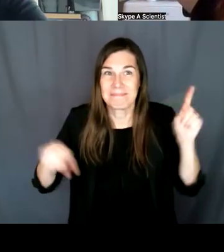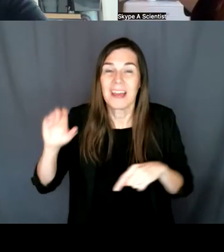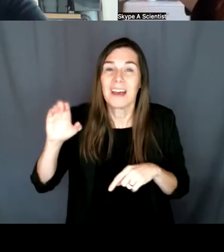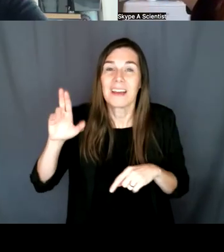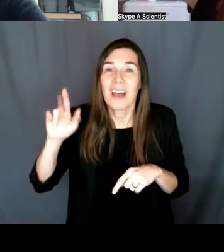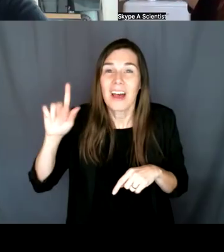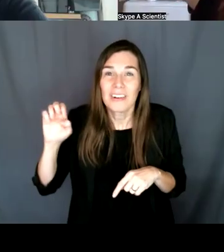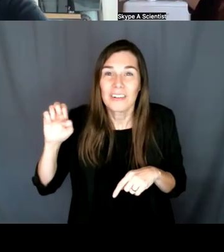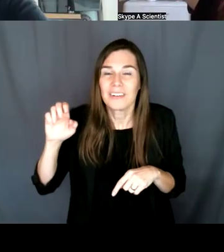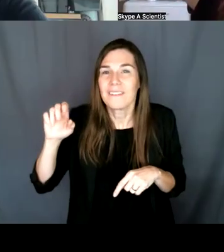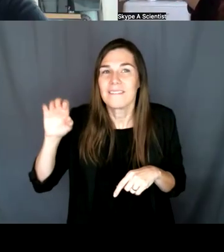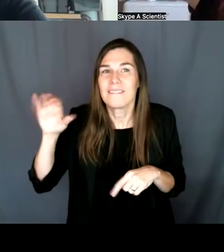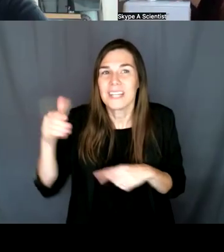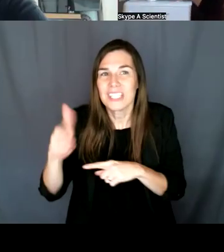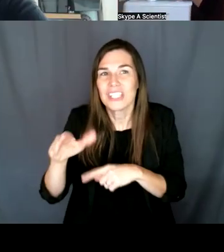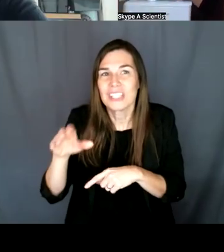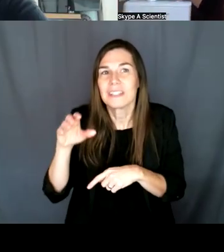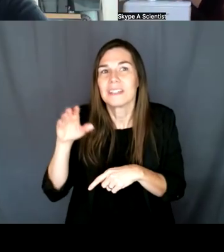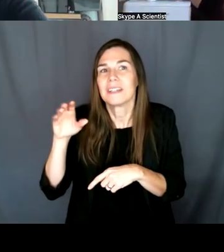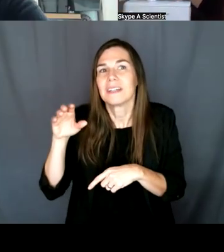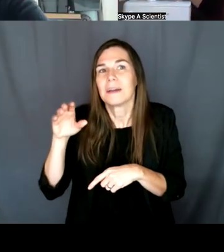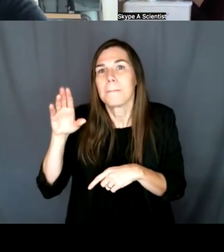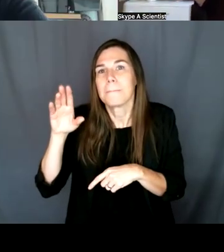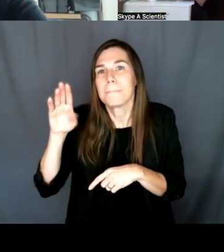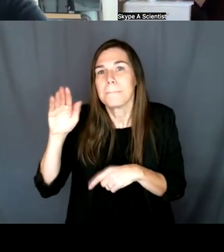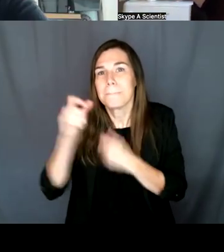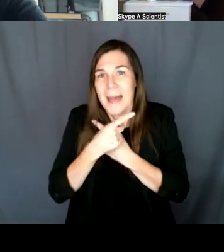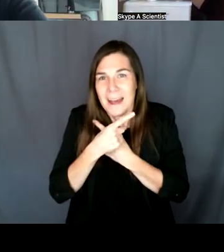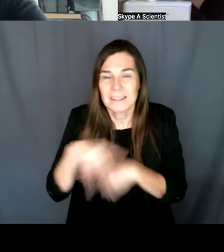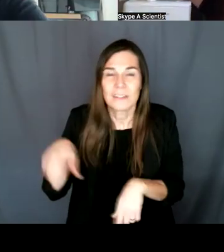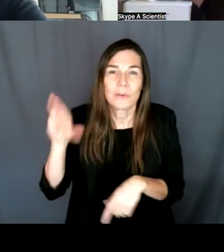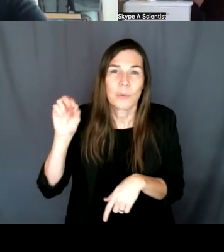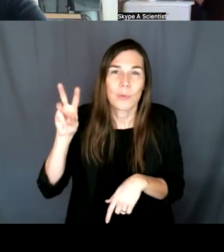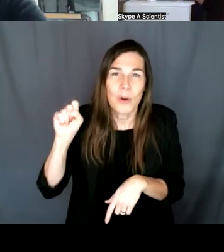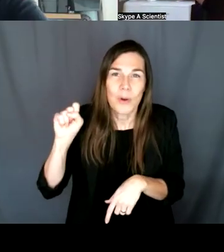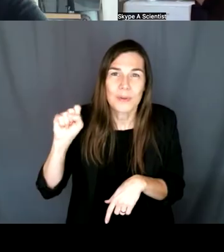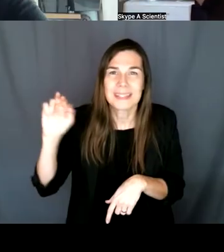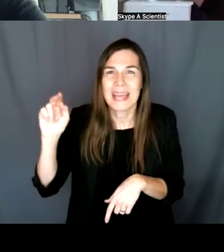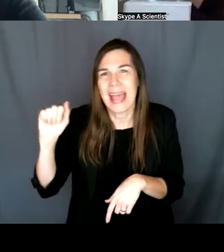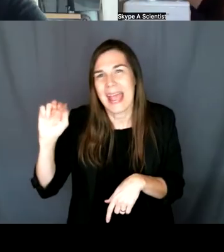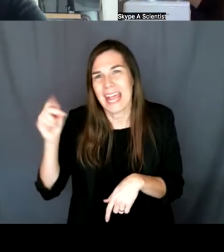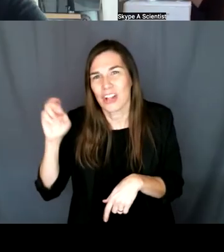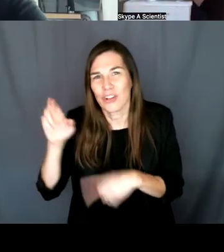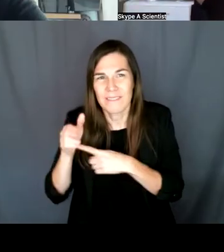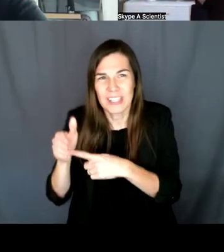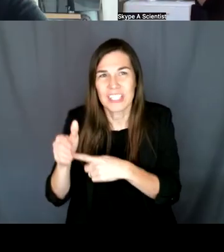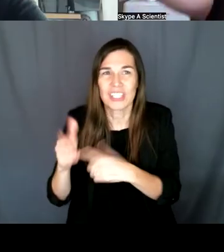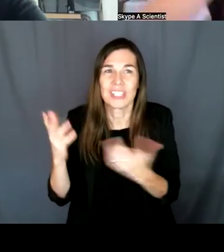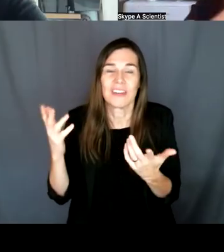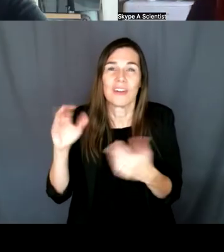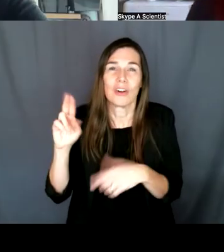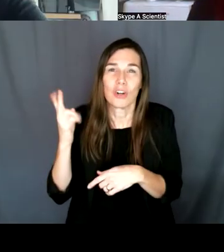cuttlefish and bats and crows and anglerfish. It's not all ocean stuff. We got, urban wildlife